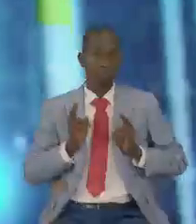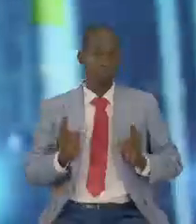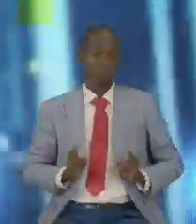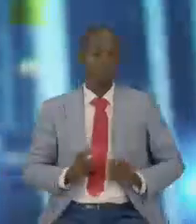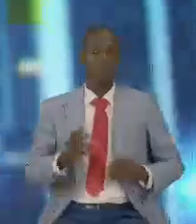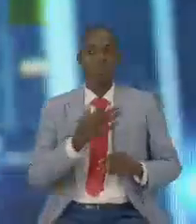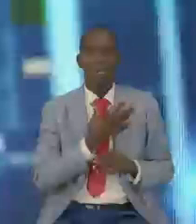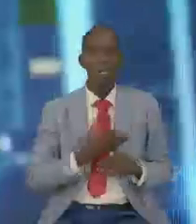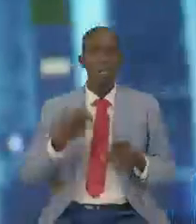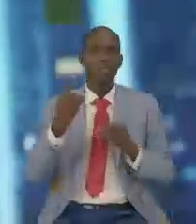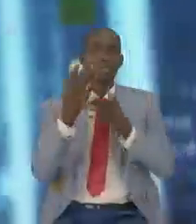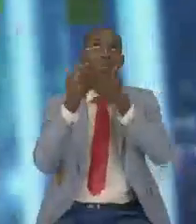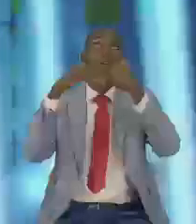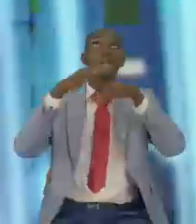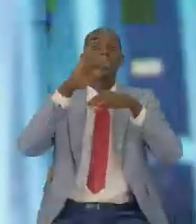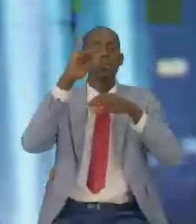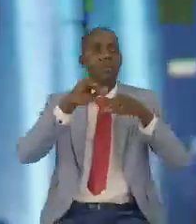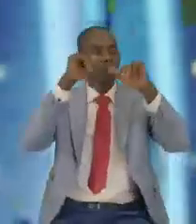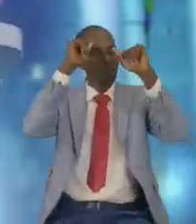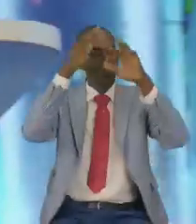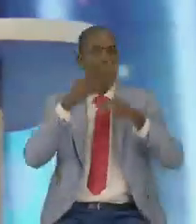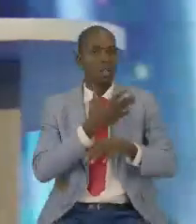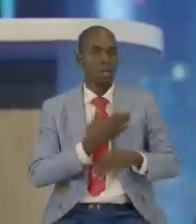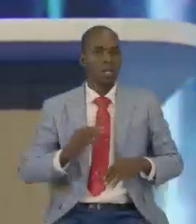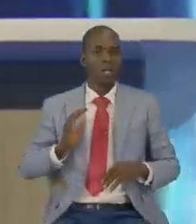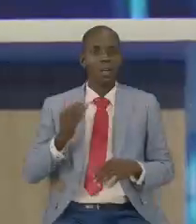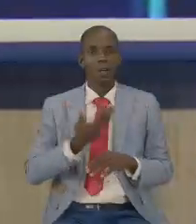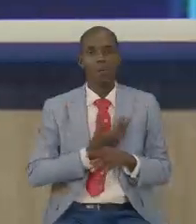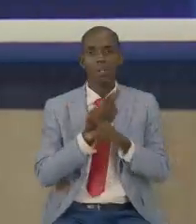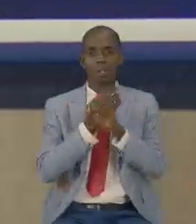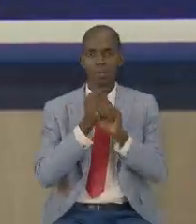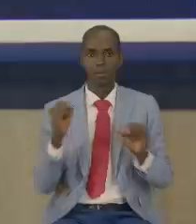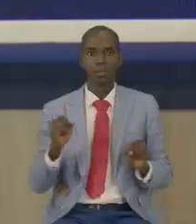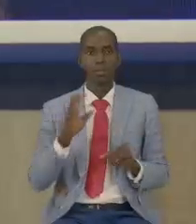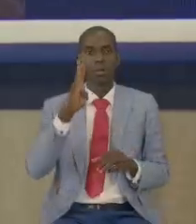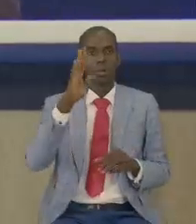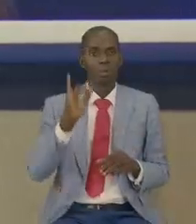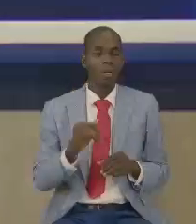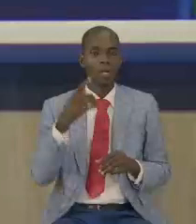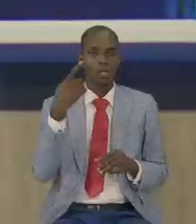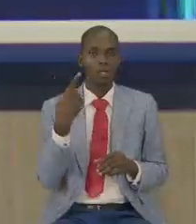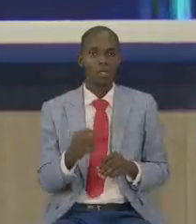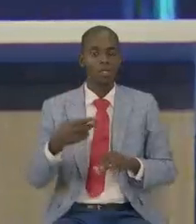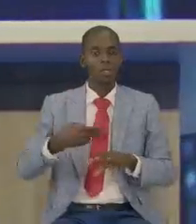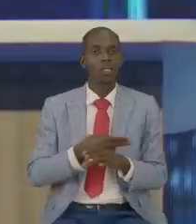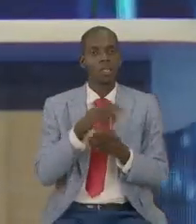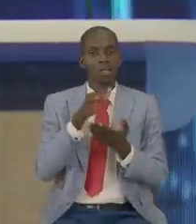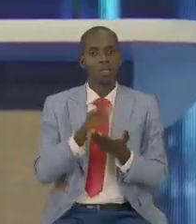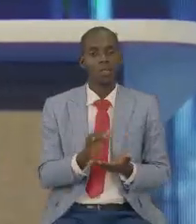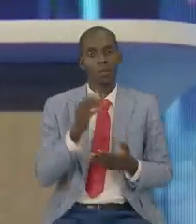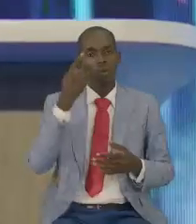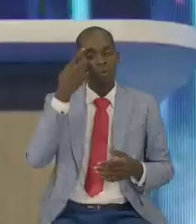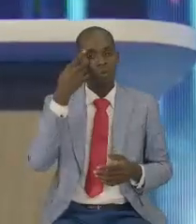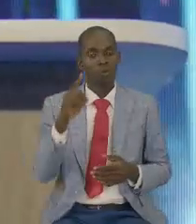Our redemption by the Lamb for the Father. That